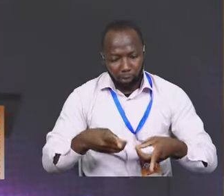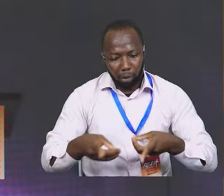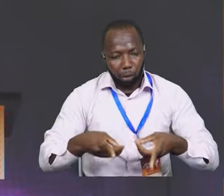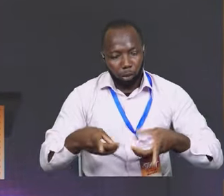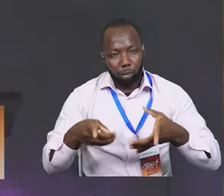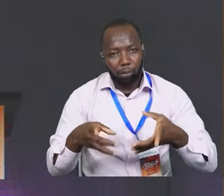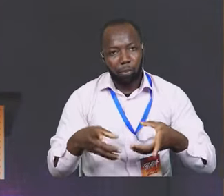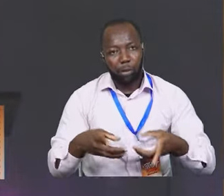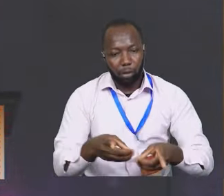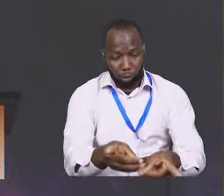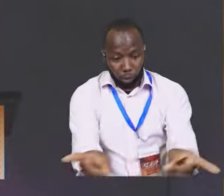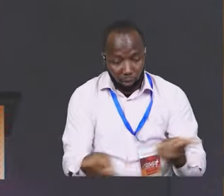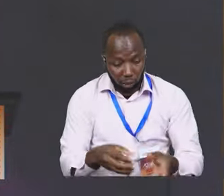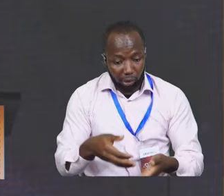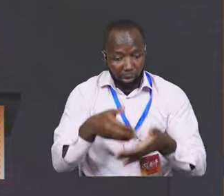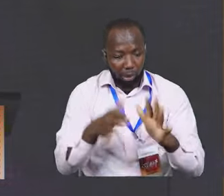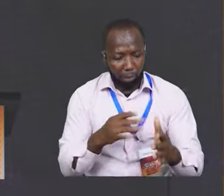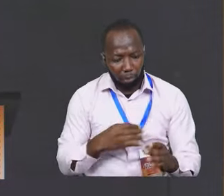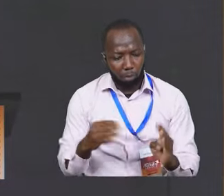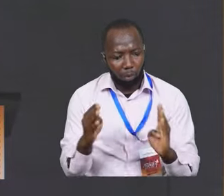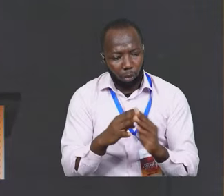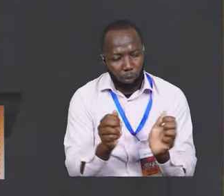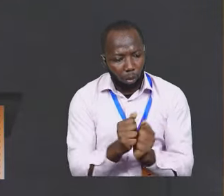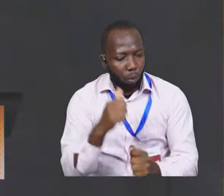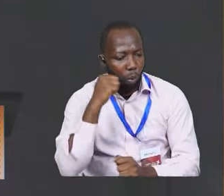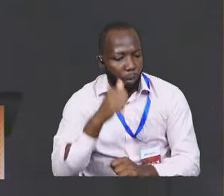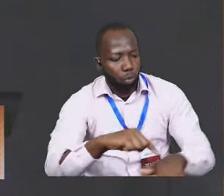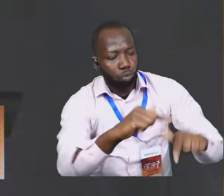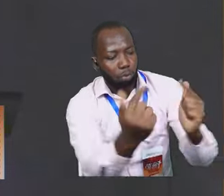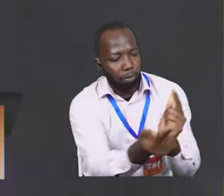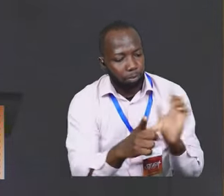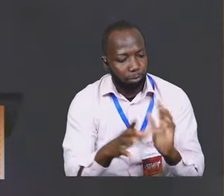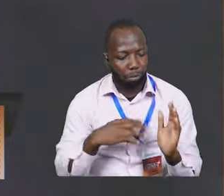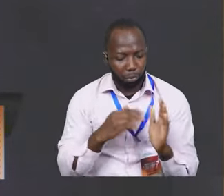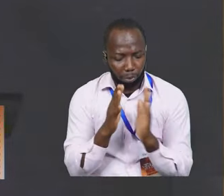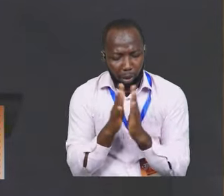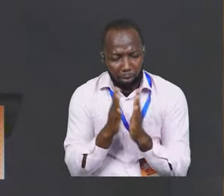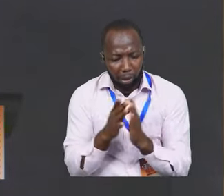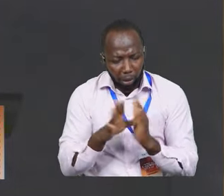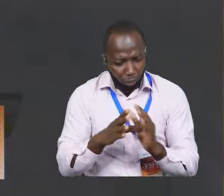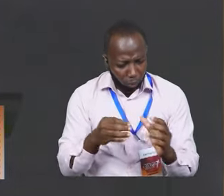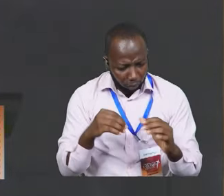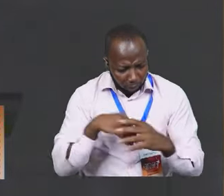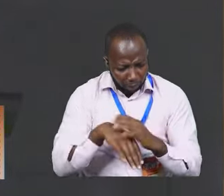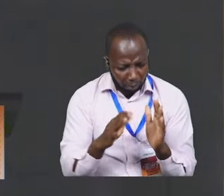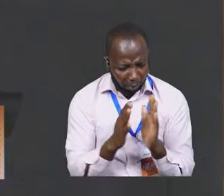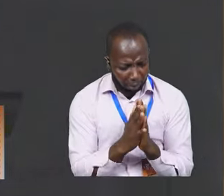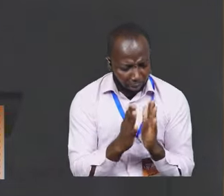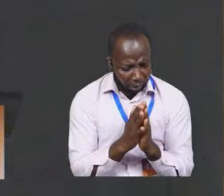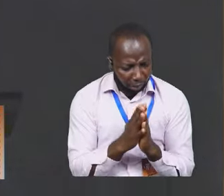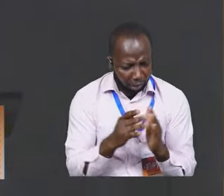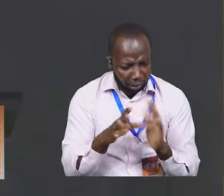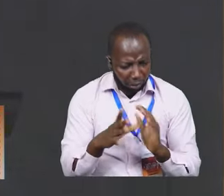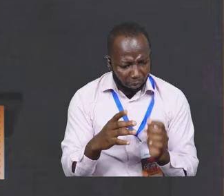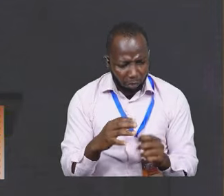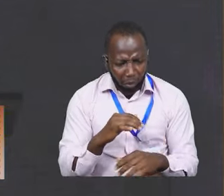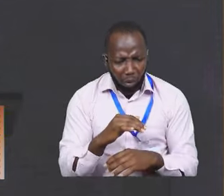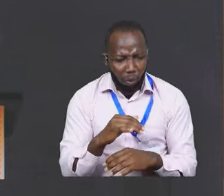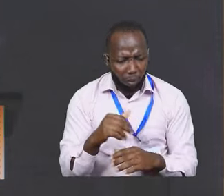leader. And I gathered the women and we're praying. Through the prayer,